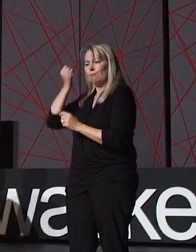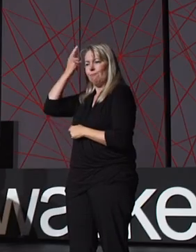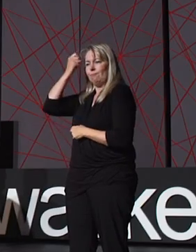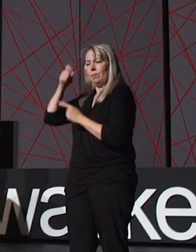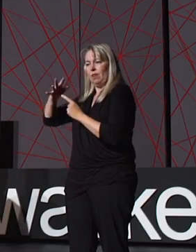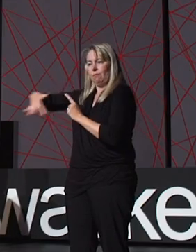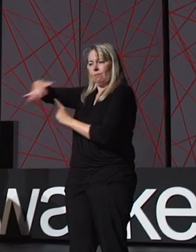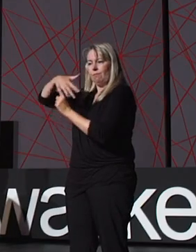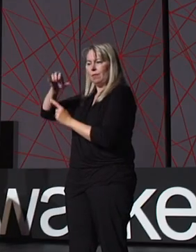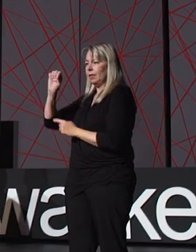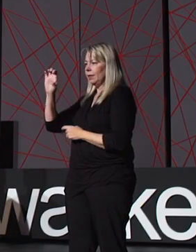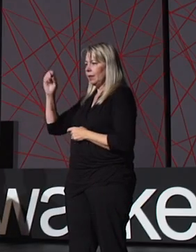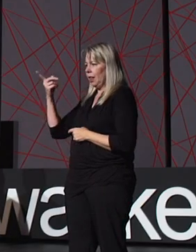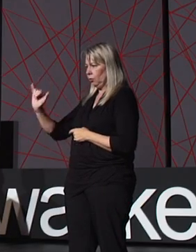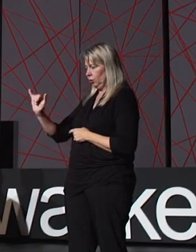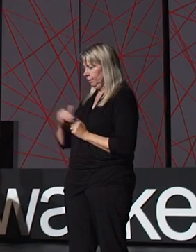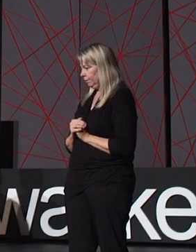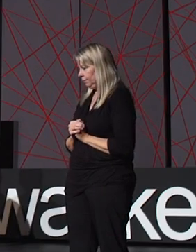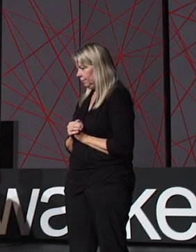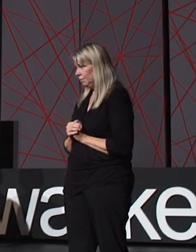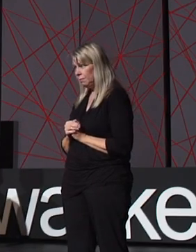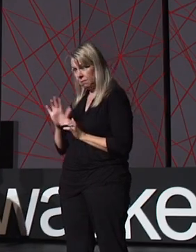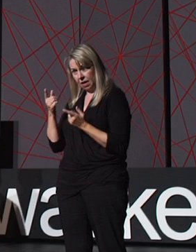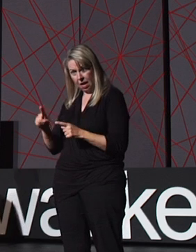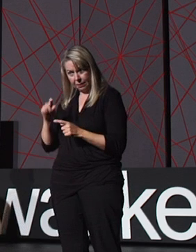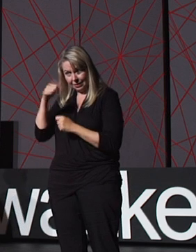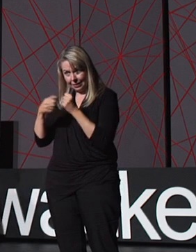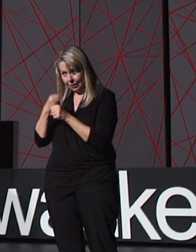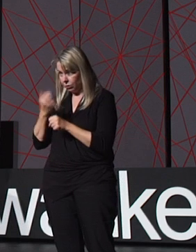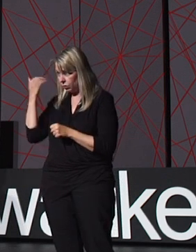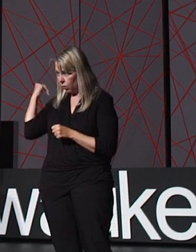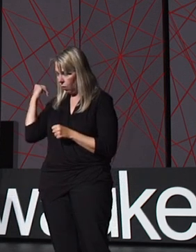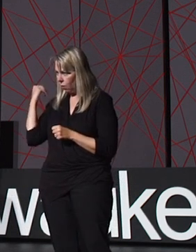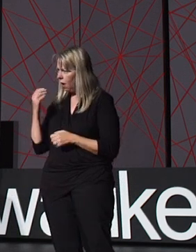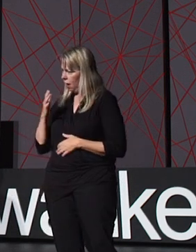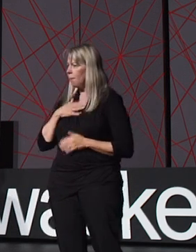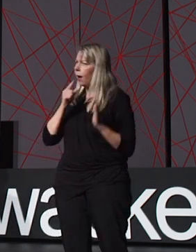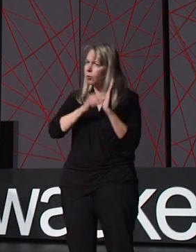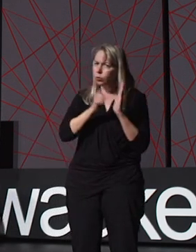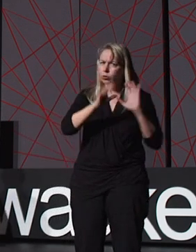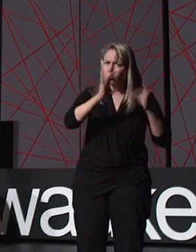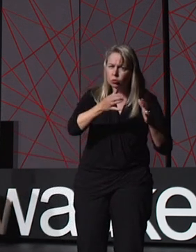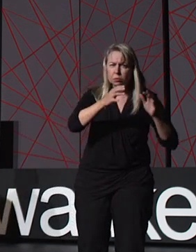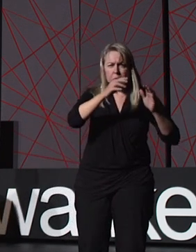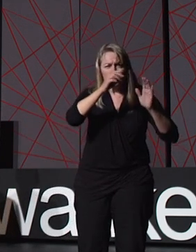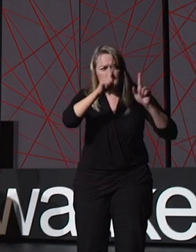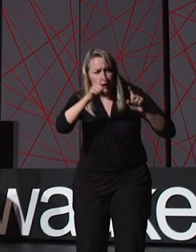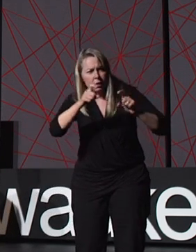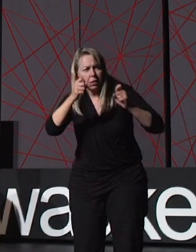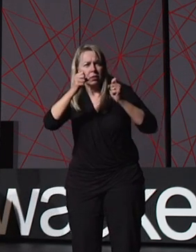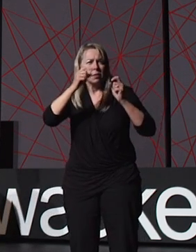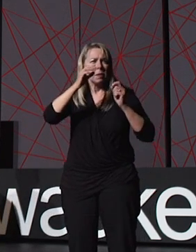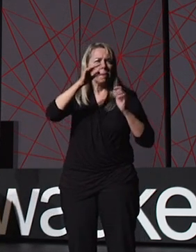About a decade ago, something interesting began to happen. As my research group and other groups were testing